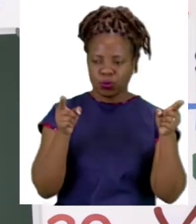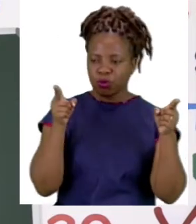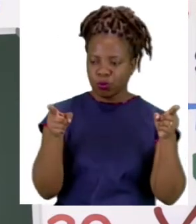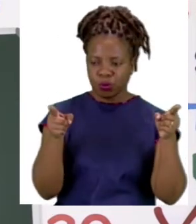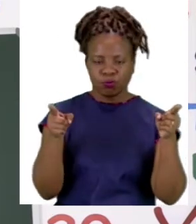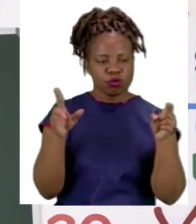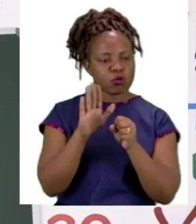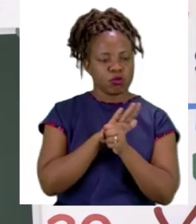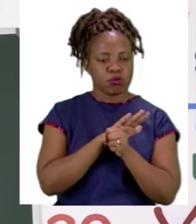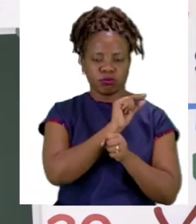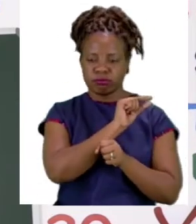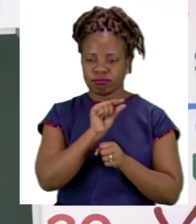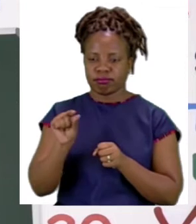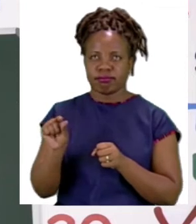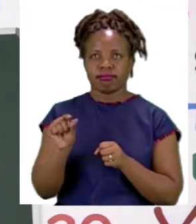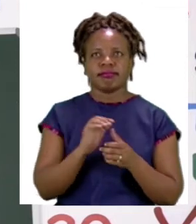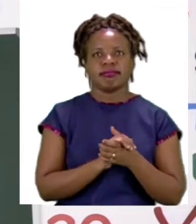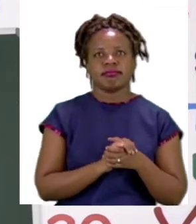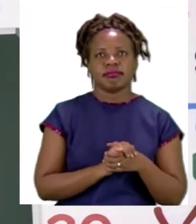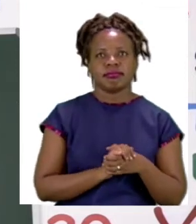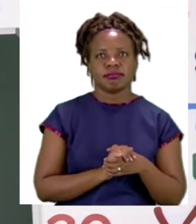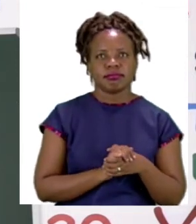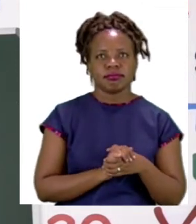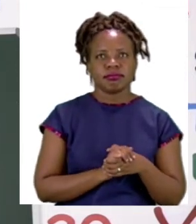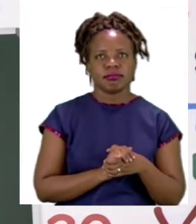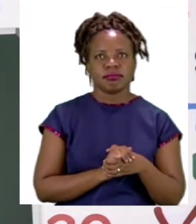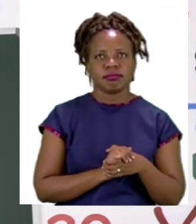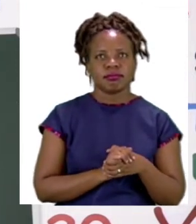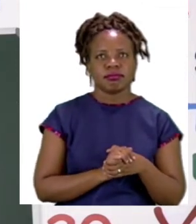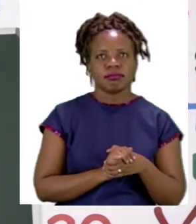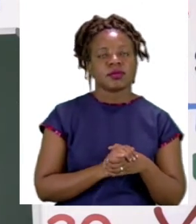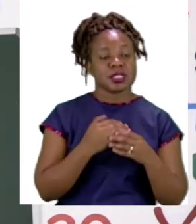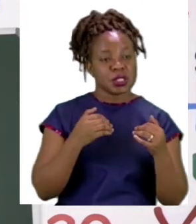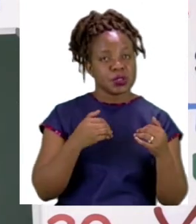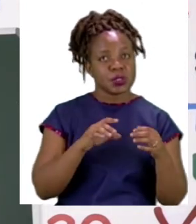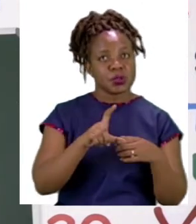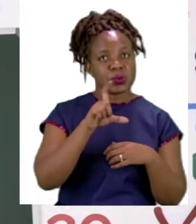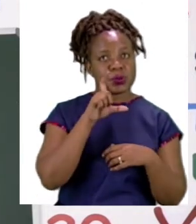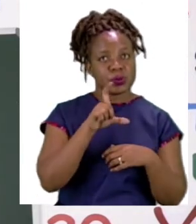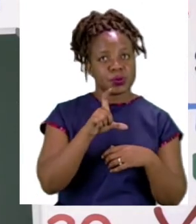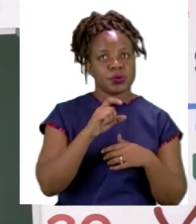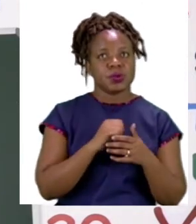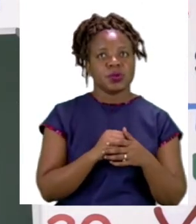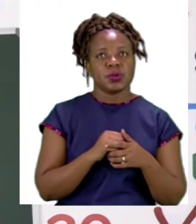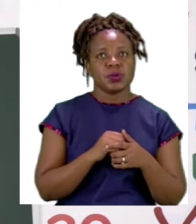say it is, because I know that the word it is can fit in